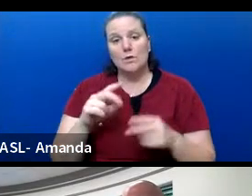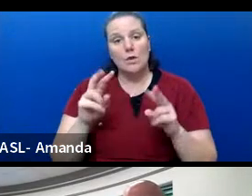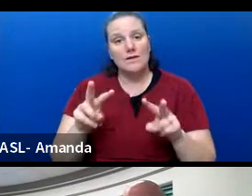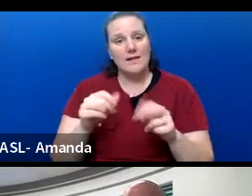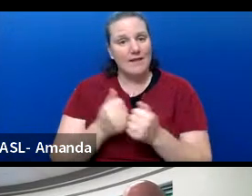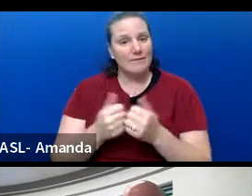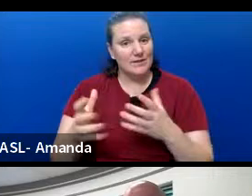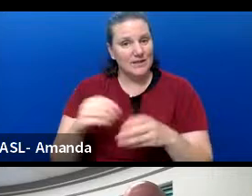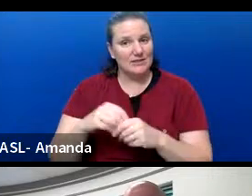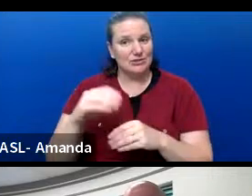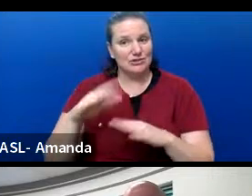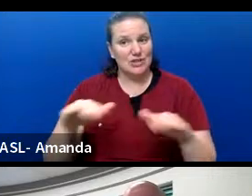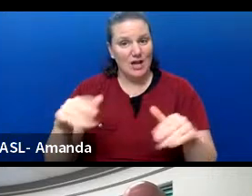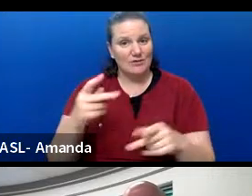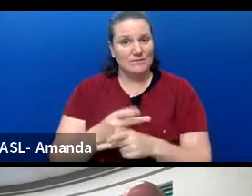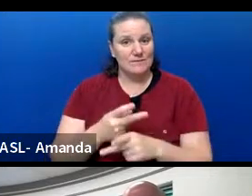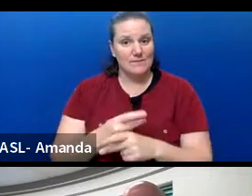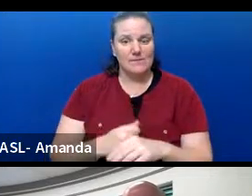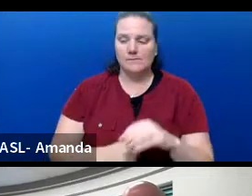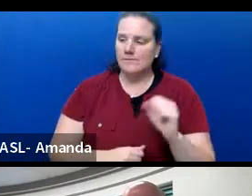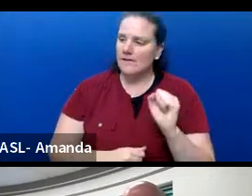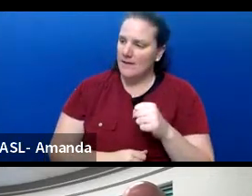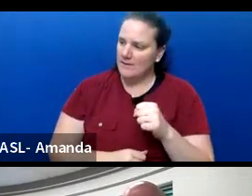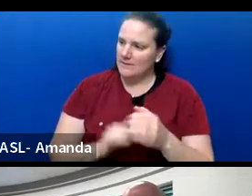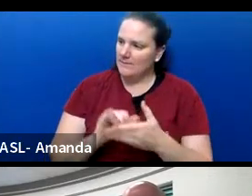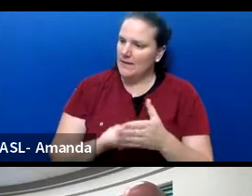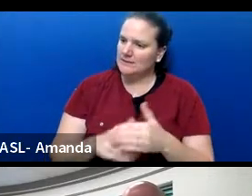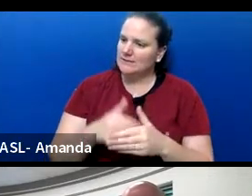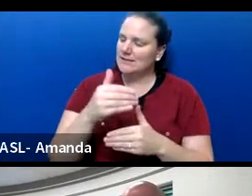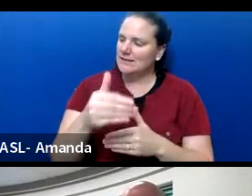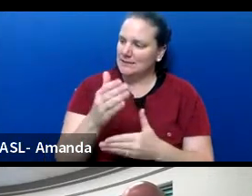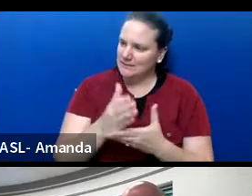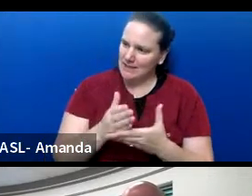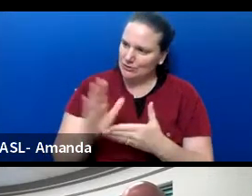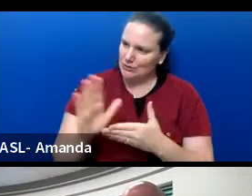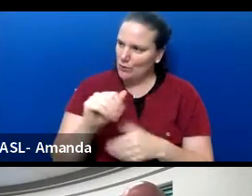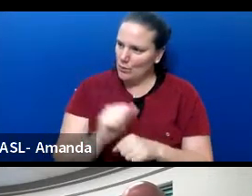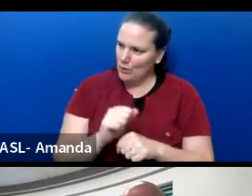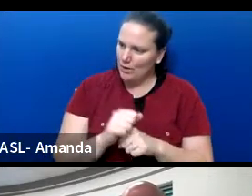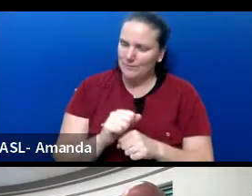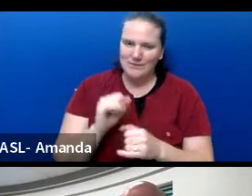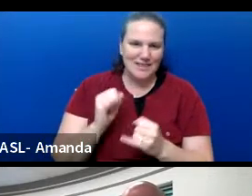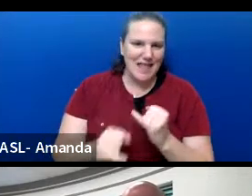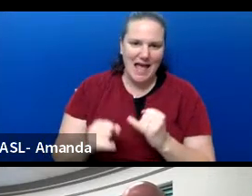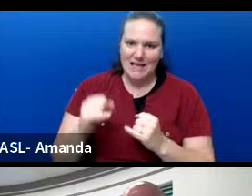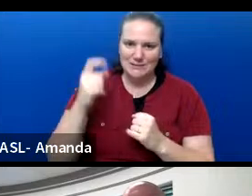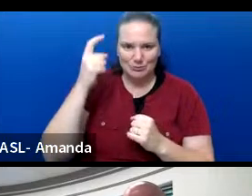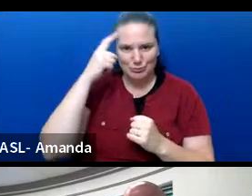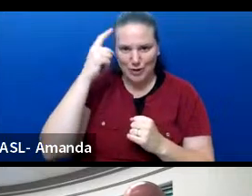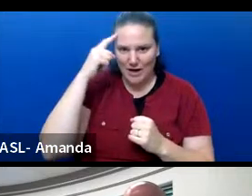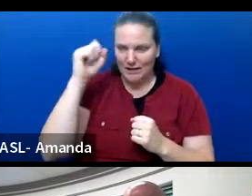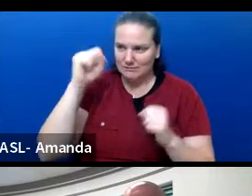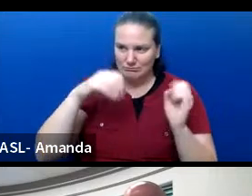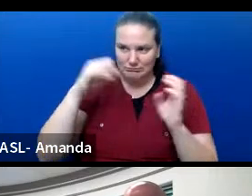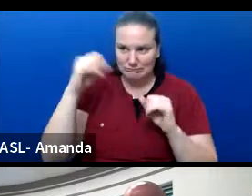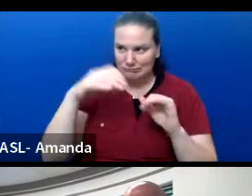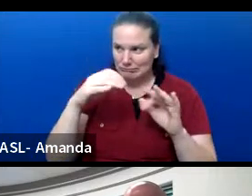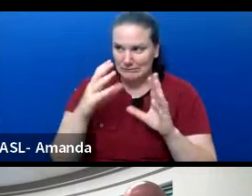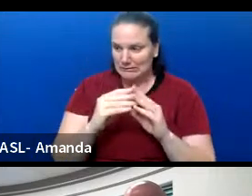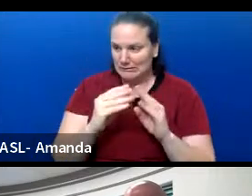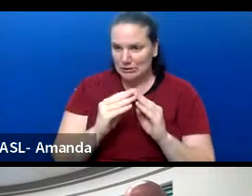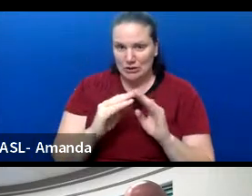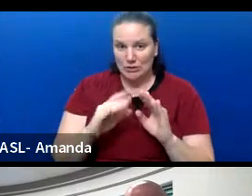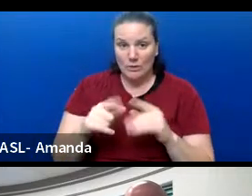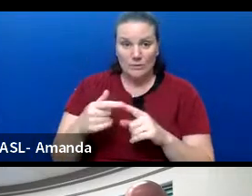under childcare. Yes, and that's the next stage of your work. This is your last brainstorm session. Right. So when we come back for review and